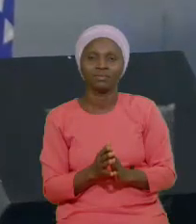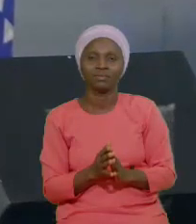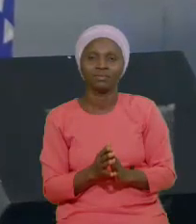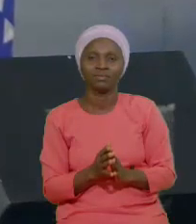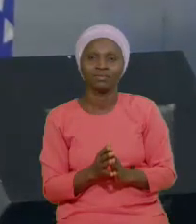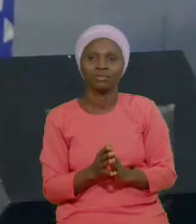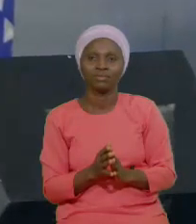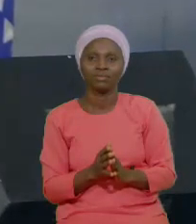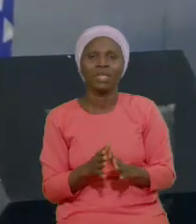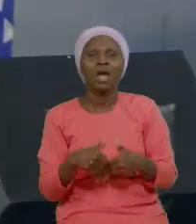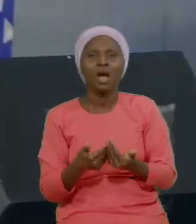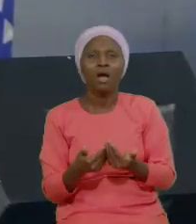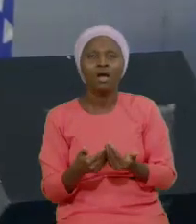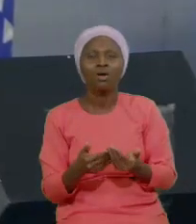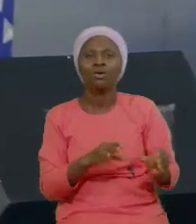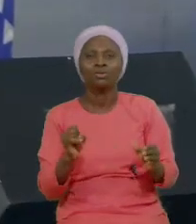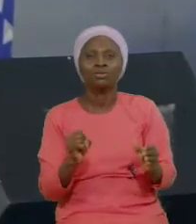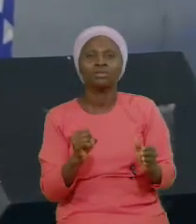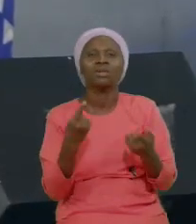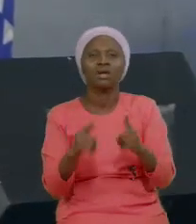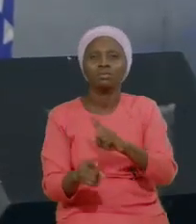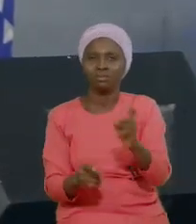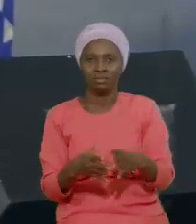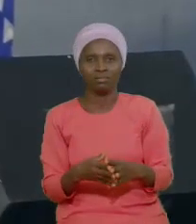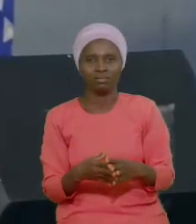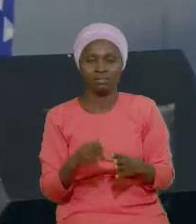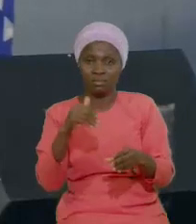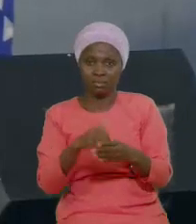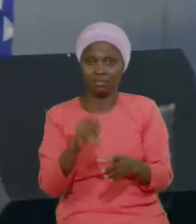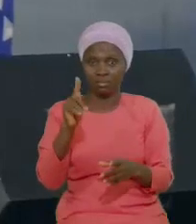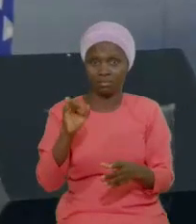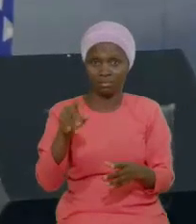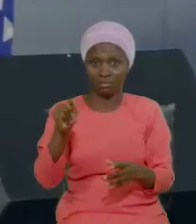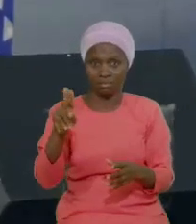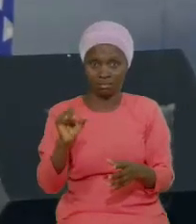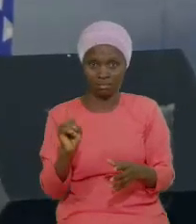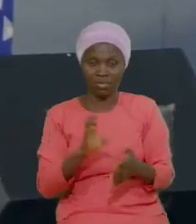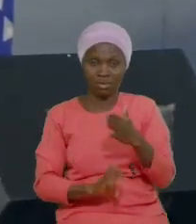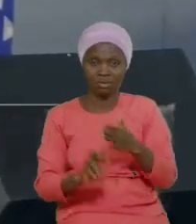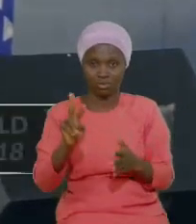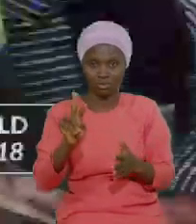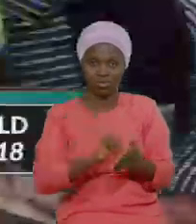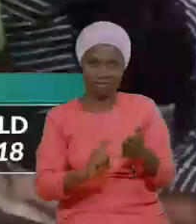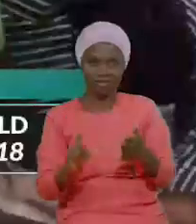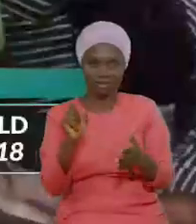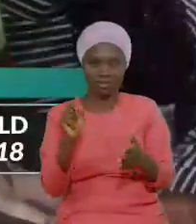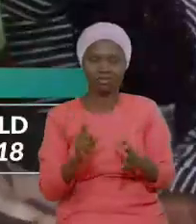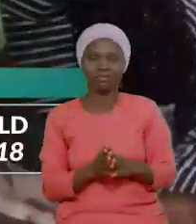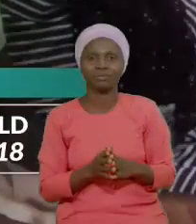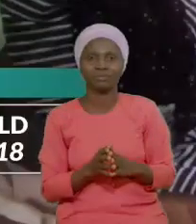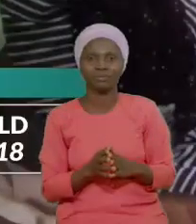How does that happen? Titus chapter 2, and I'm reading from verse 11.